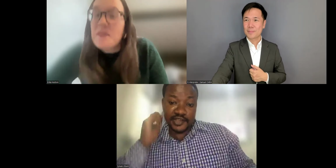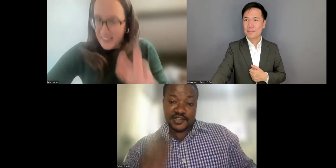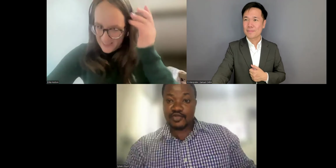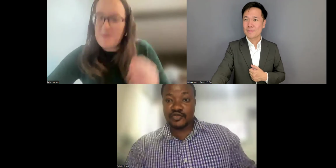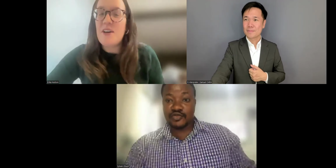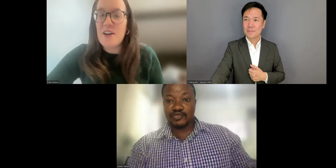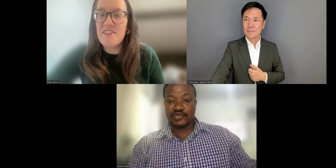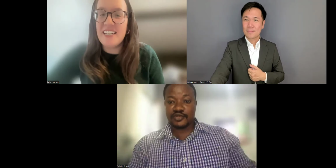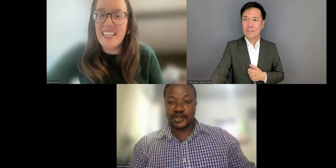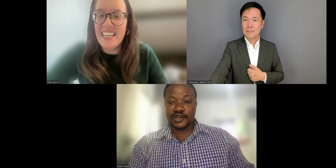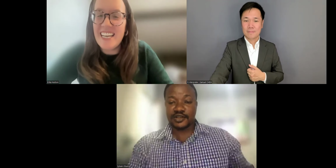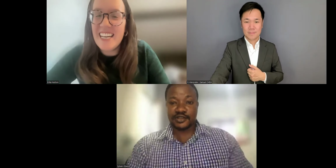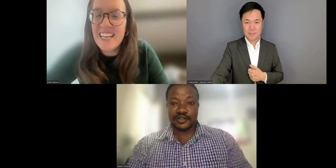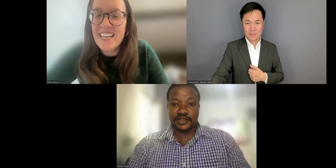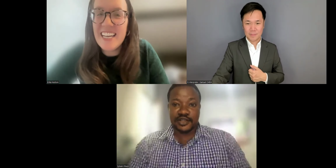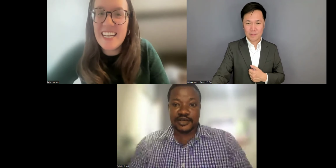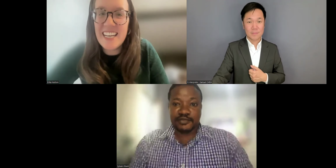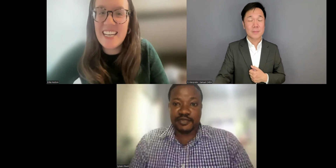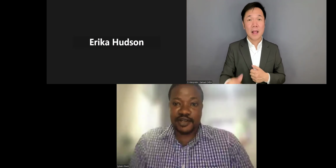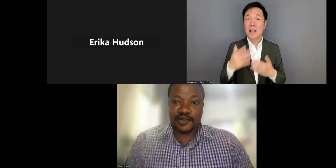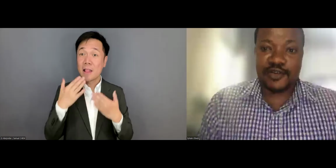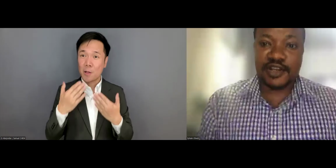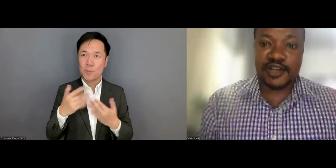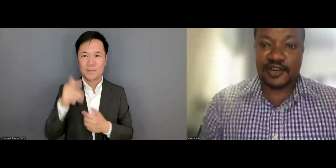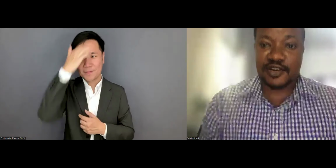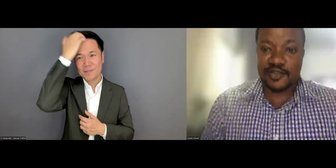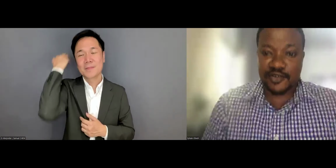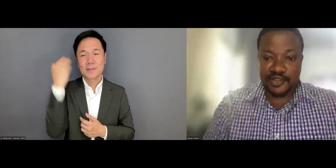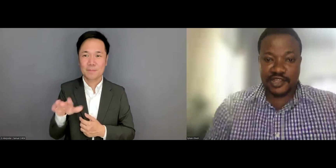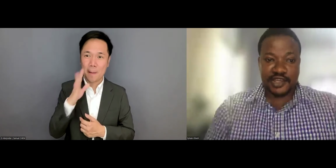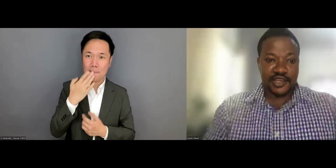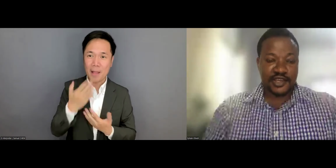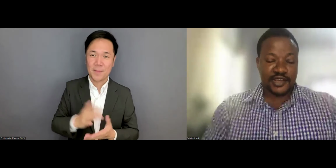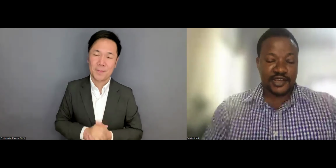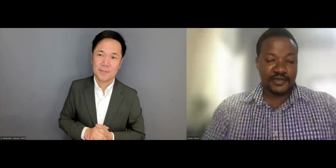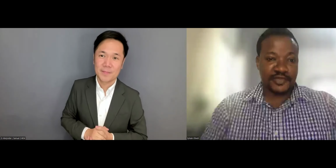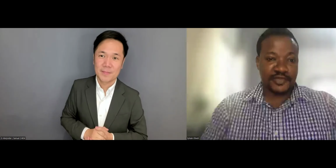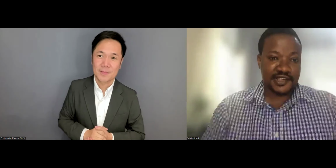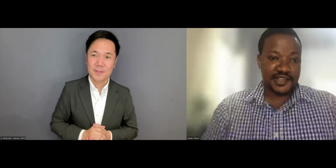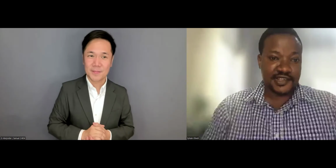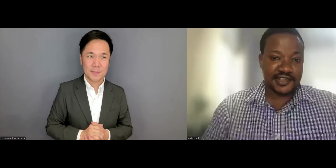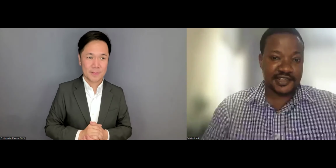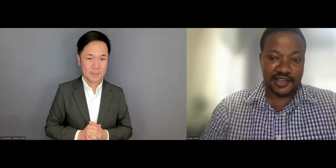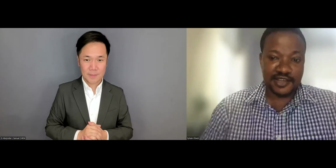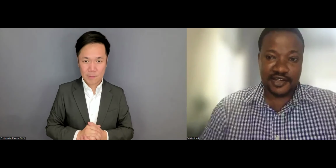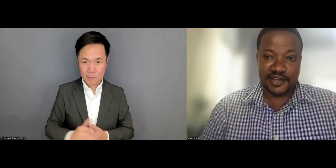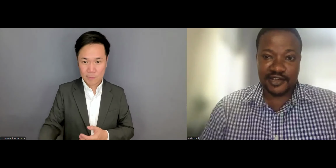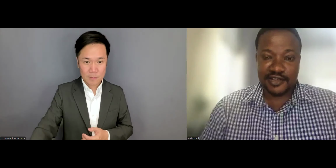Merci beaucoup pour la parole accordée. Merci